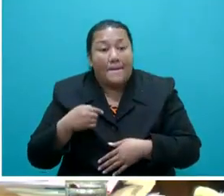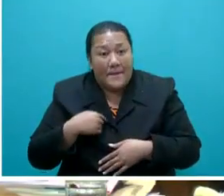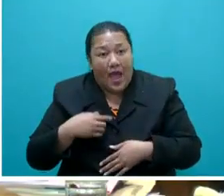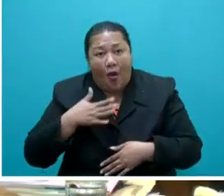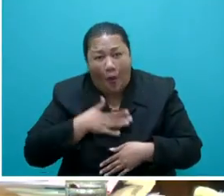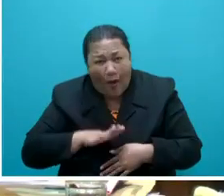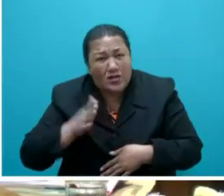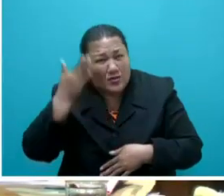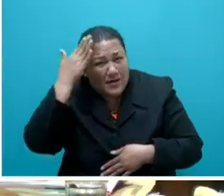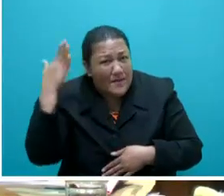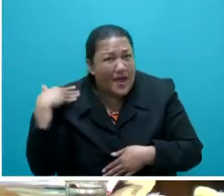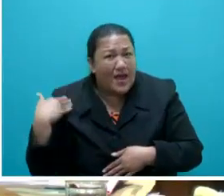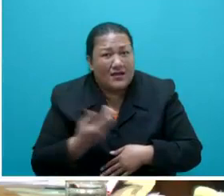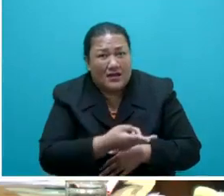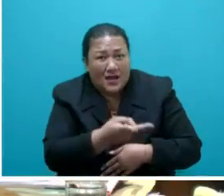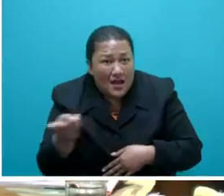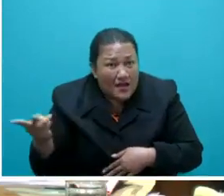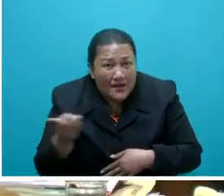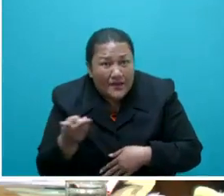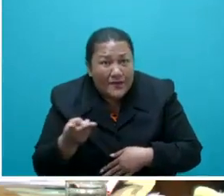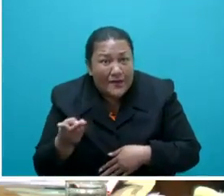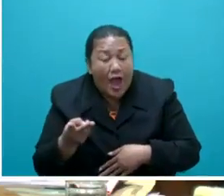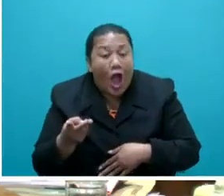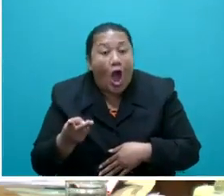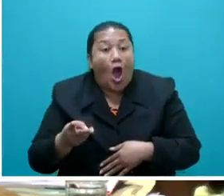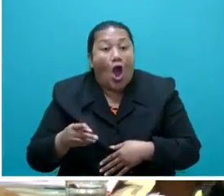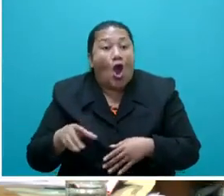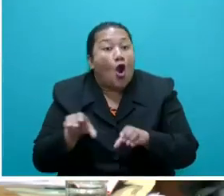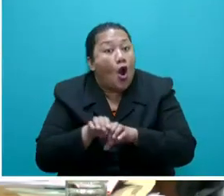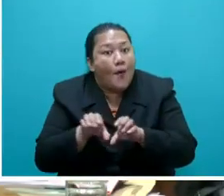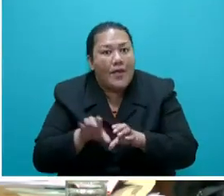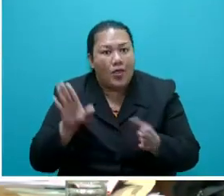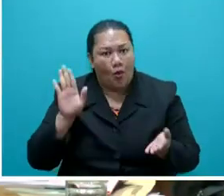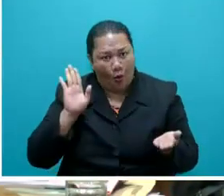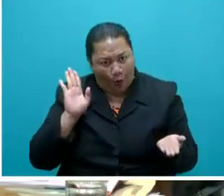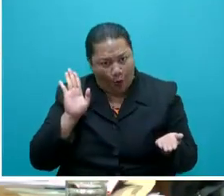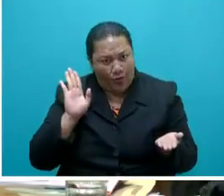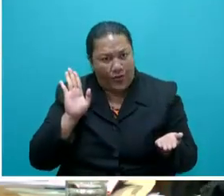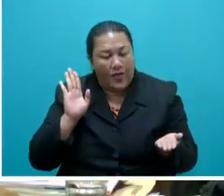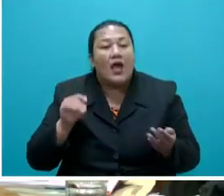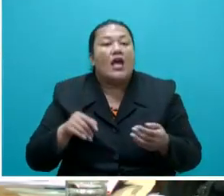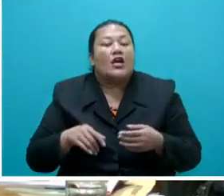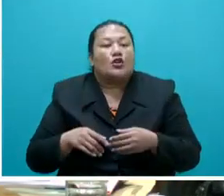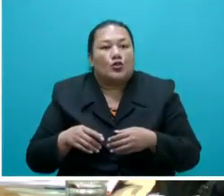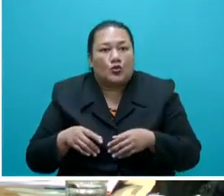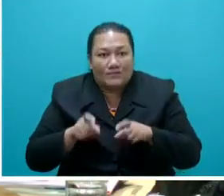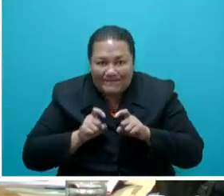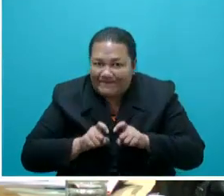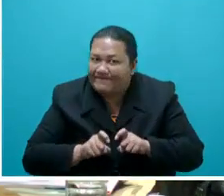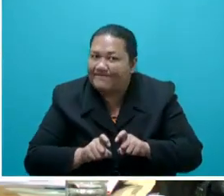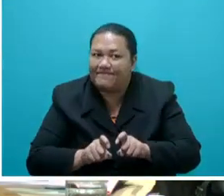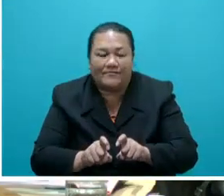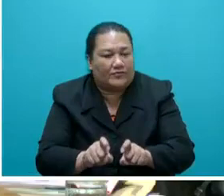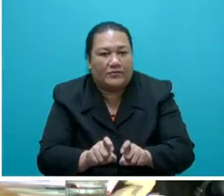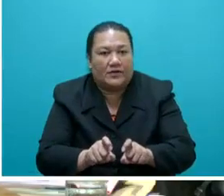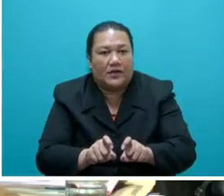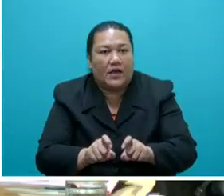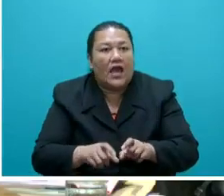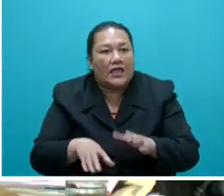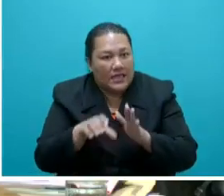a common oath to obey, uphold, and maintain the same Constitution. Honorable